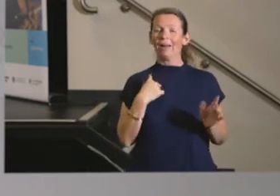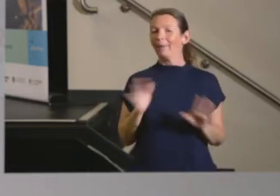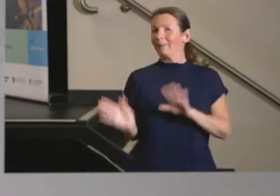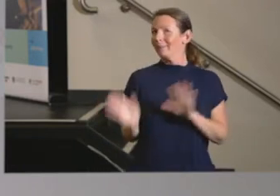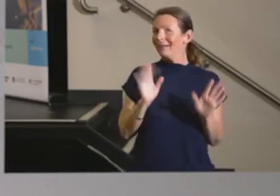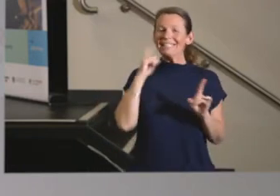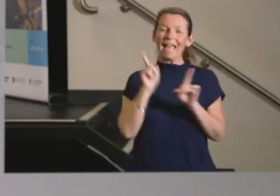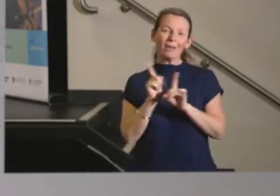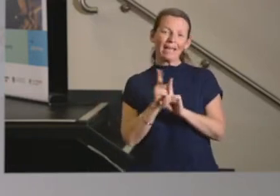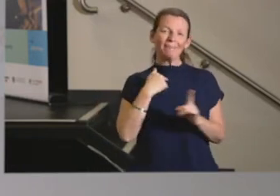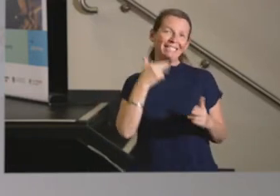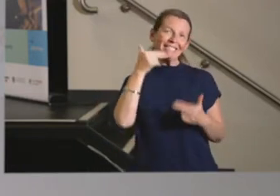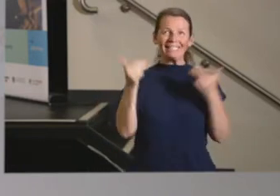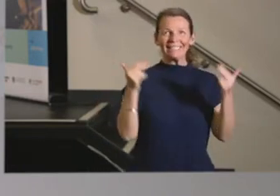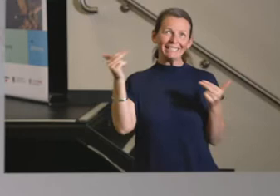add